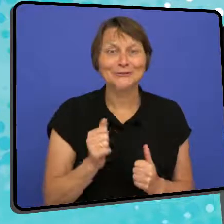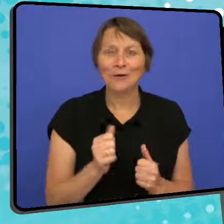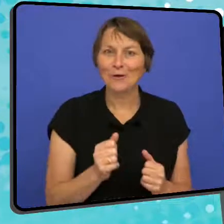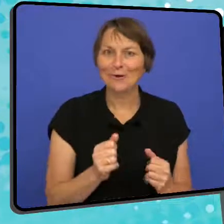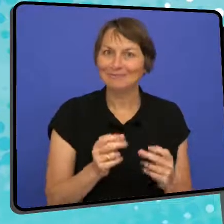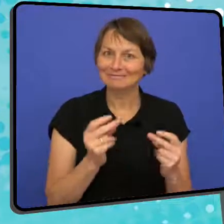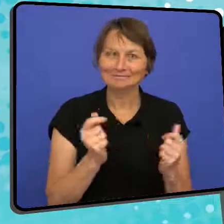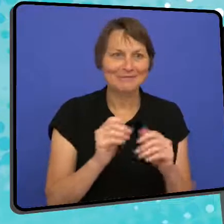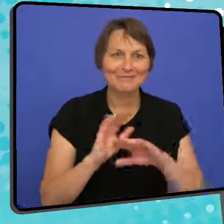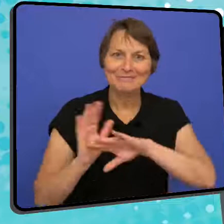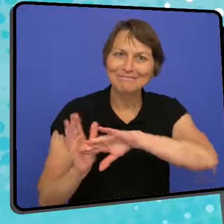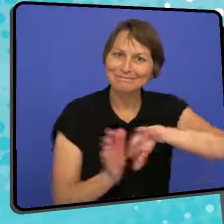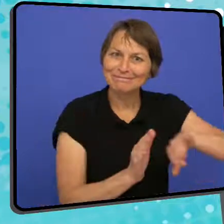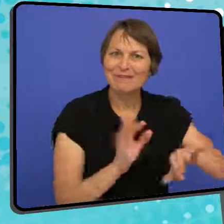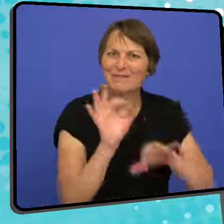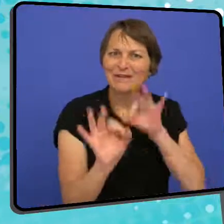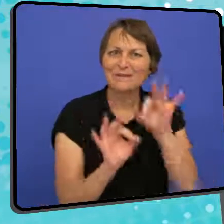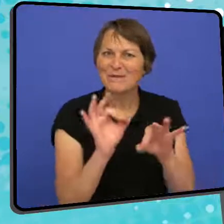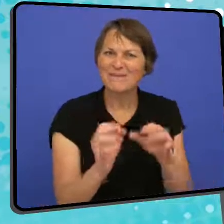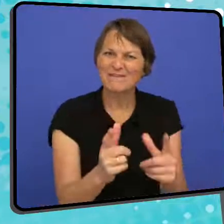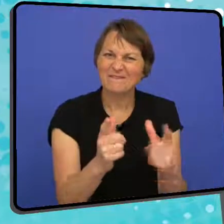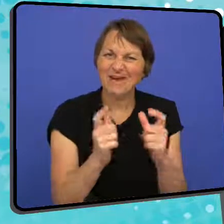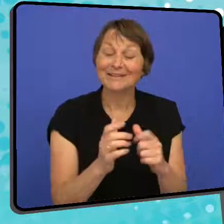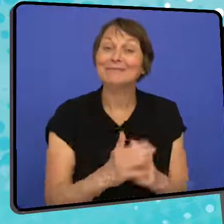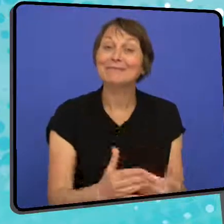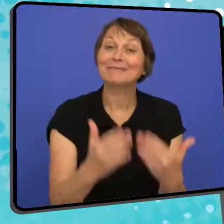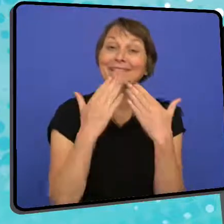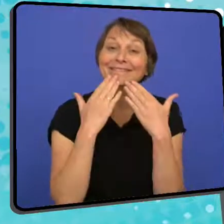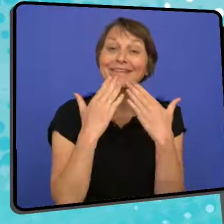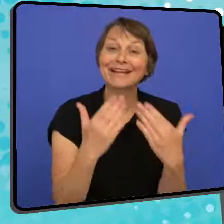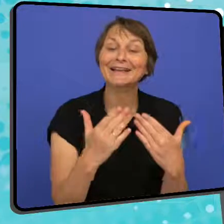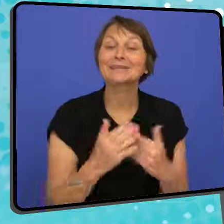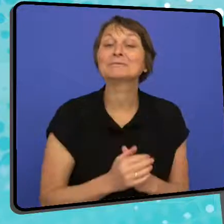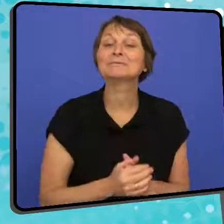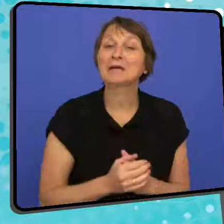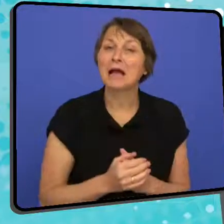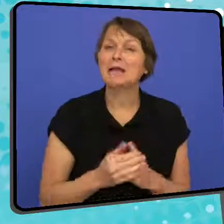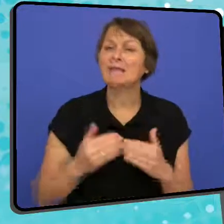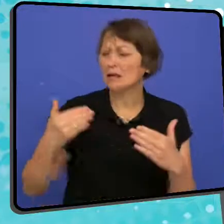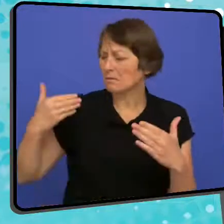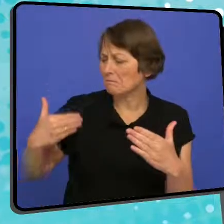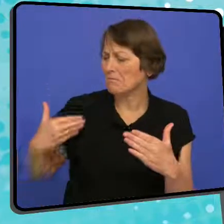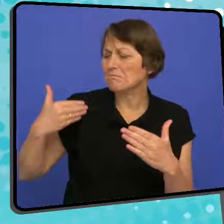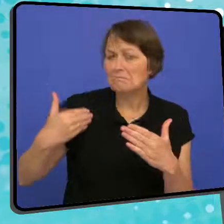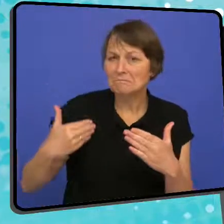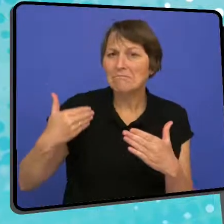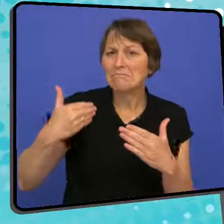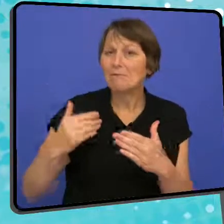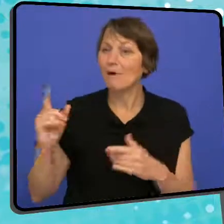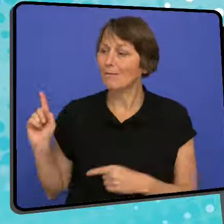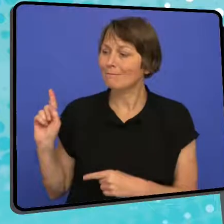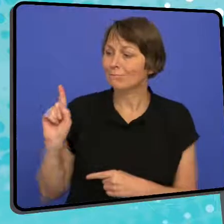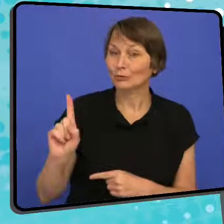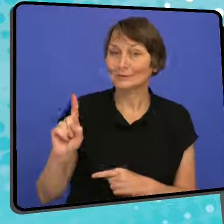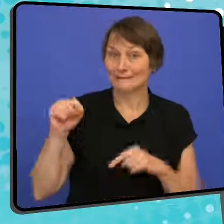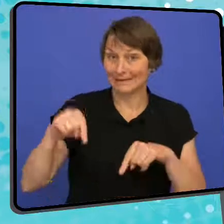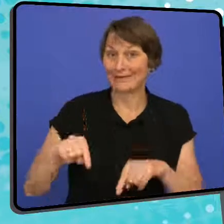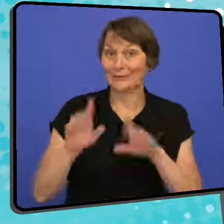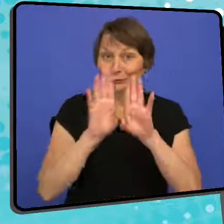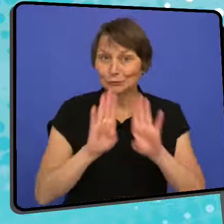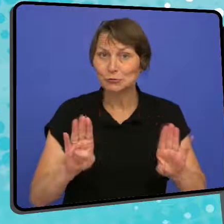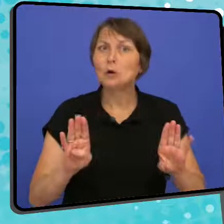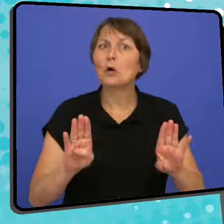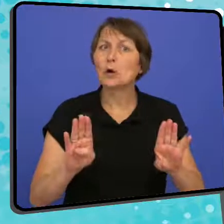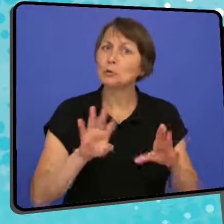round. Thank you so much. Some similarities to others, some really great answers as well